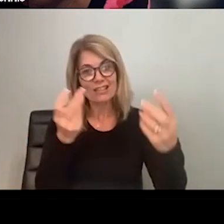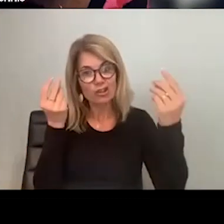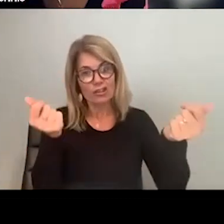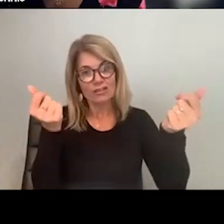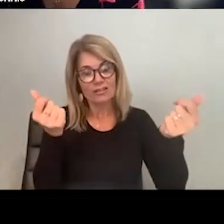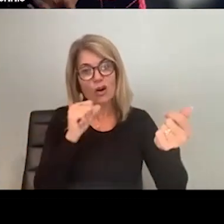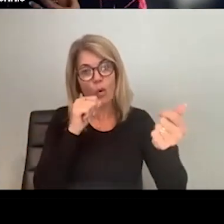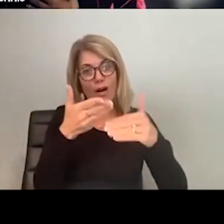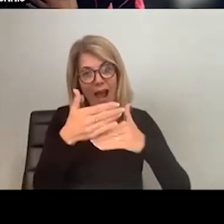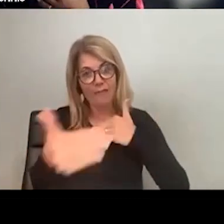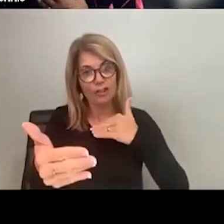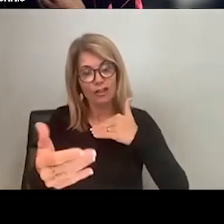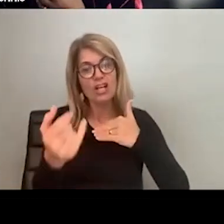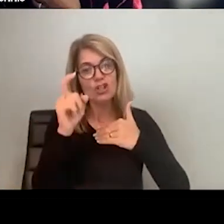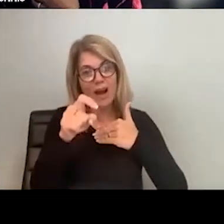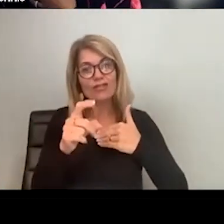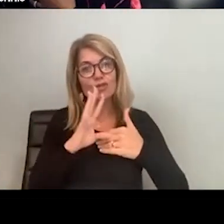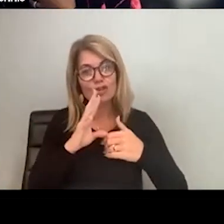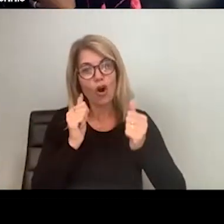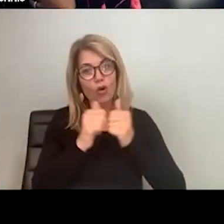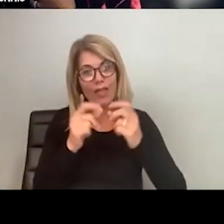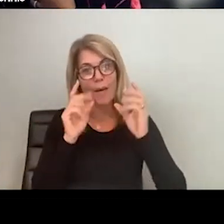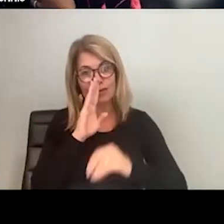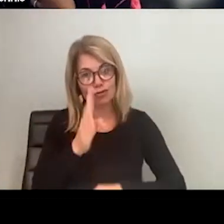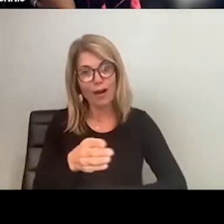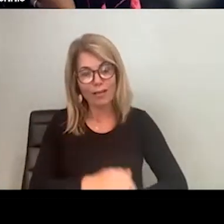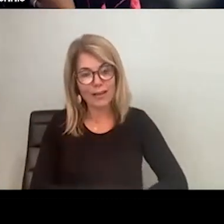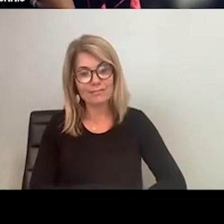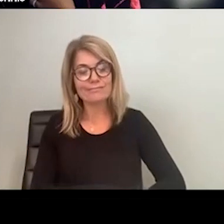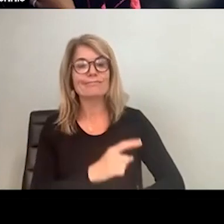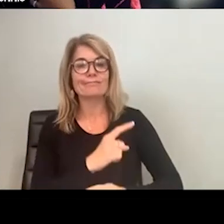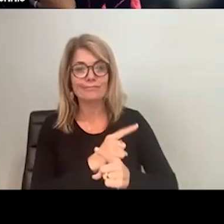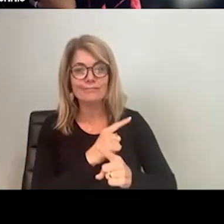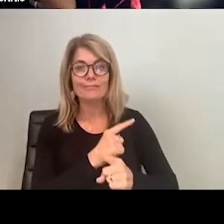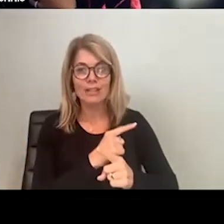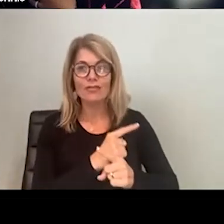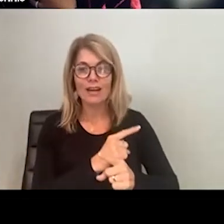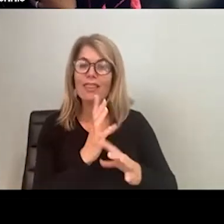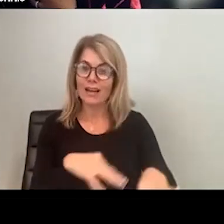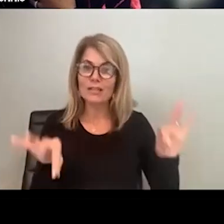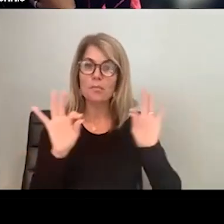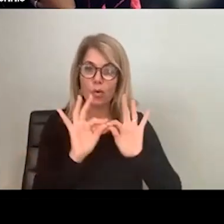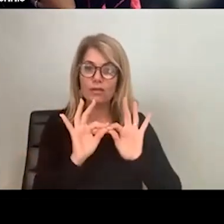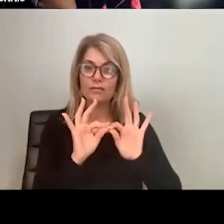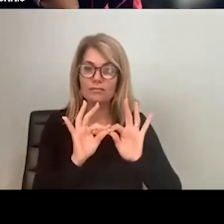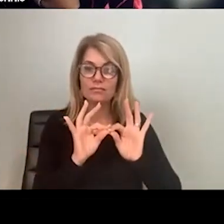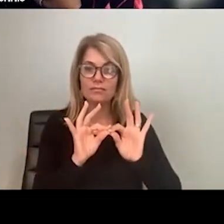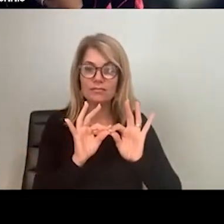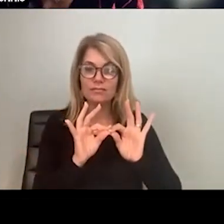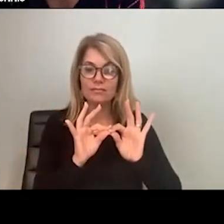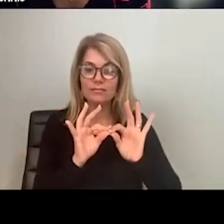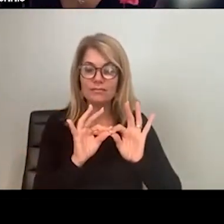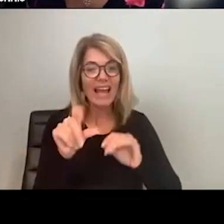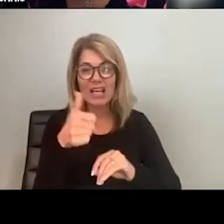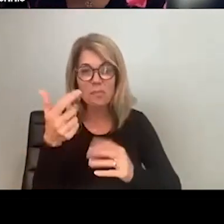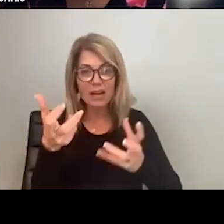afterwards if you haven't talked to them directly. Right. That's important. Did anyone else have an addition on